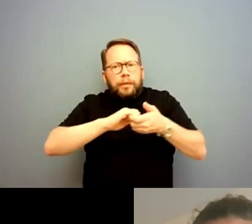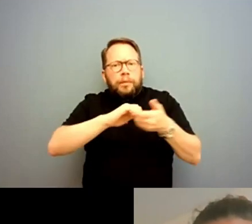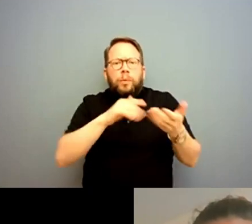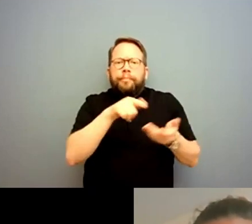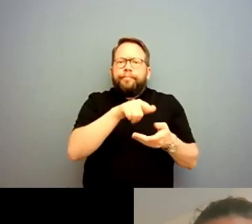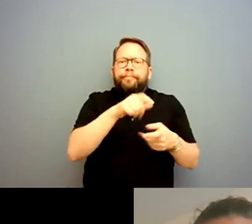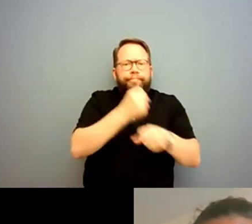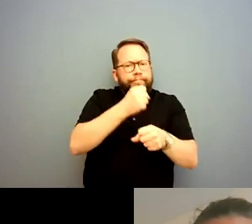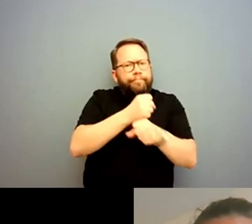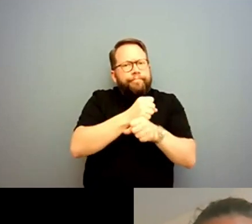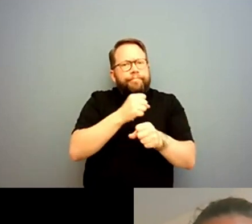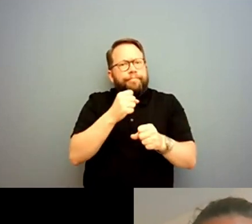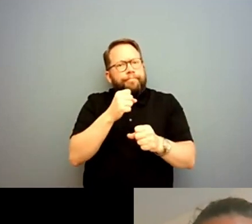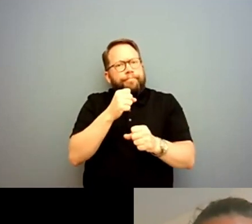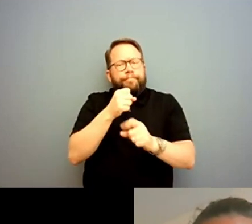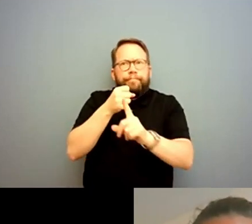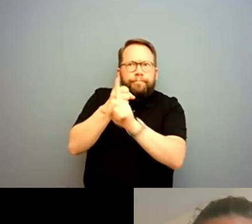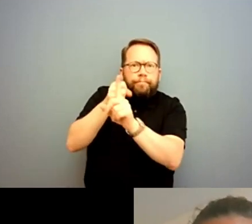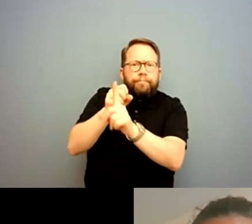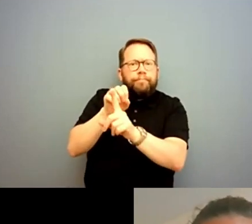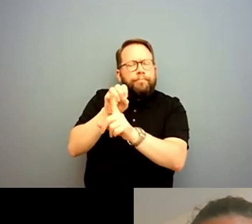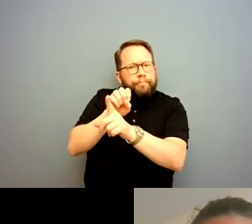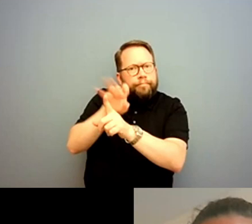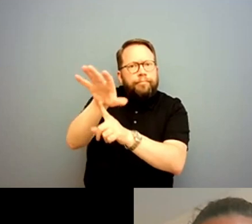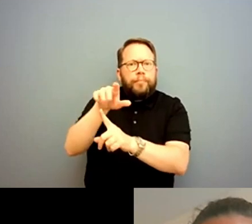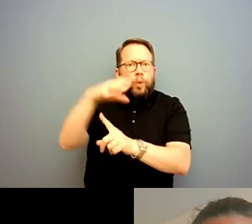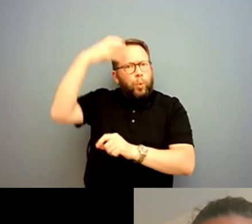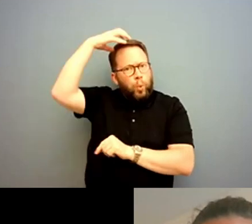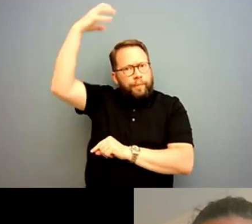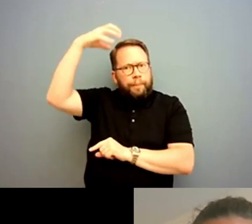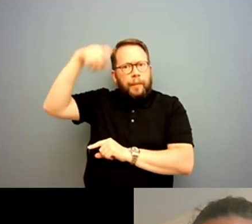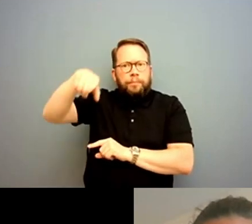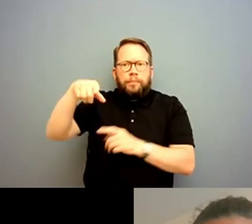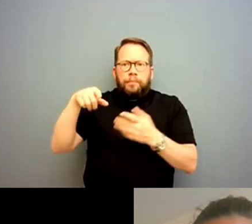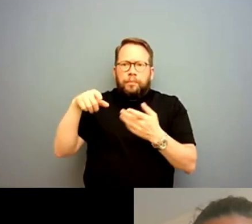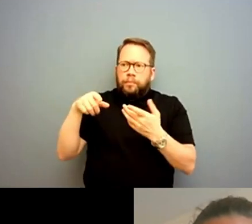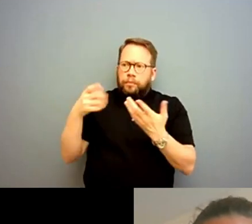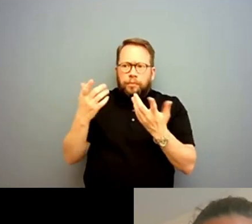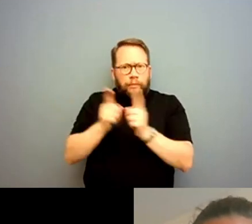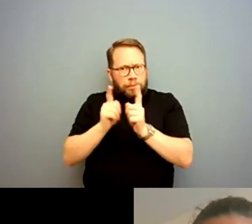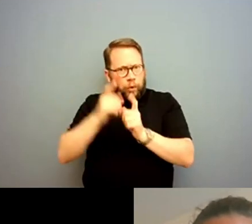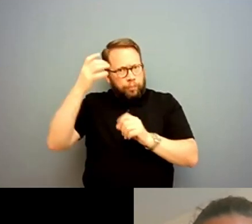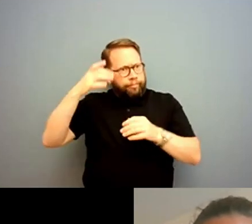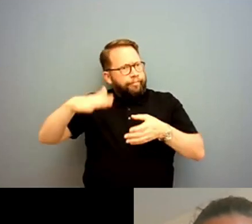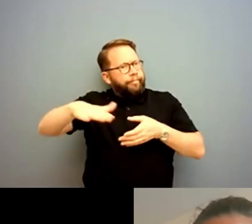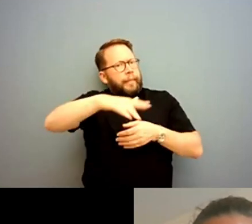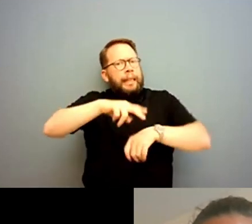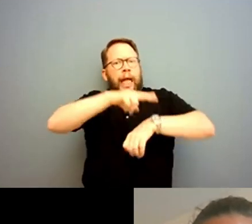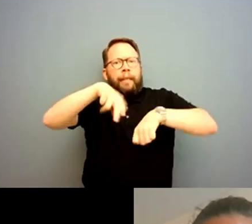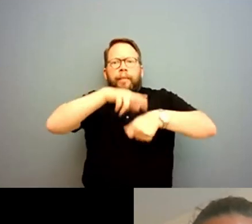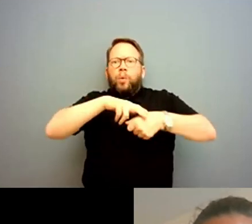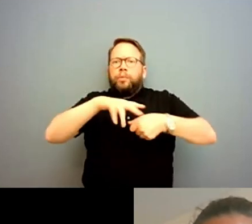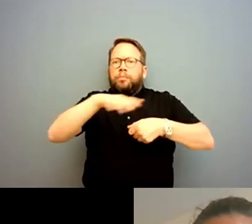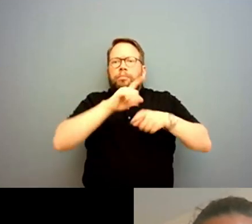other international agreements that overlap in order for them to see the whole picture.